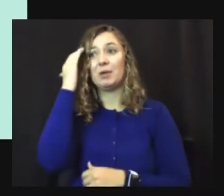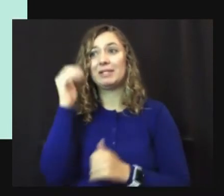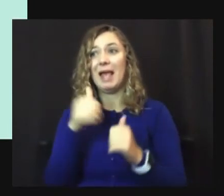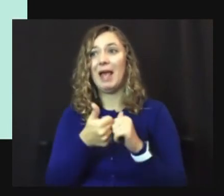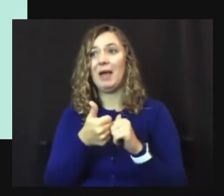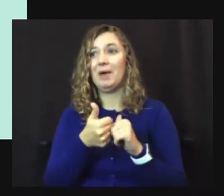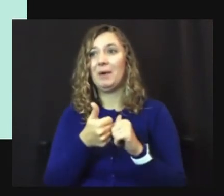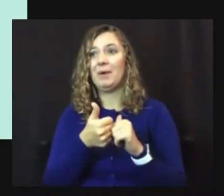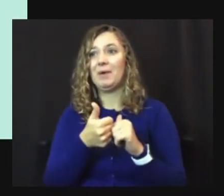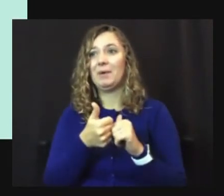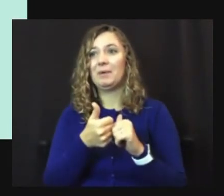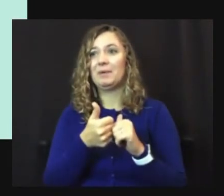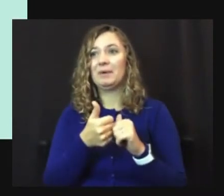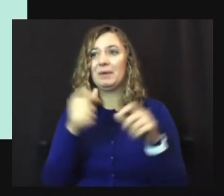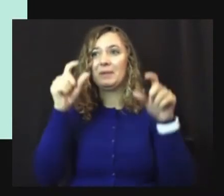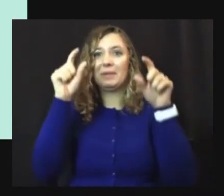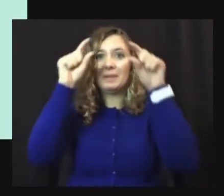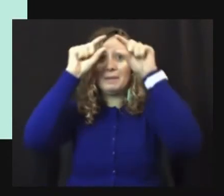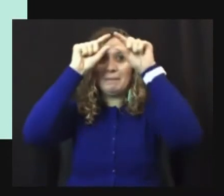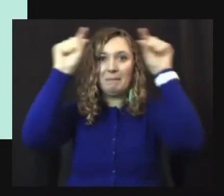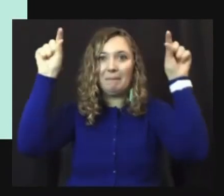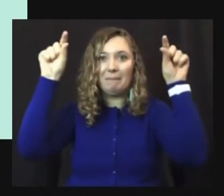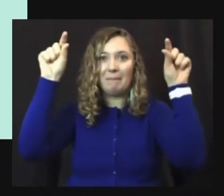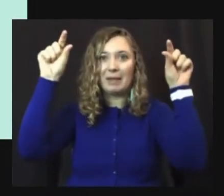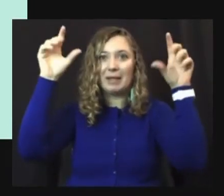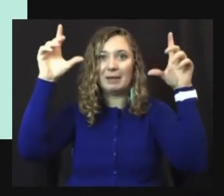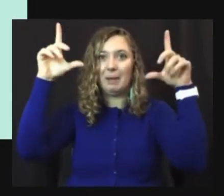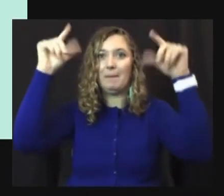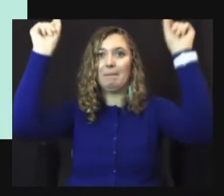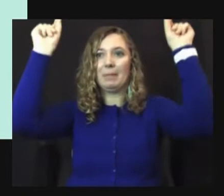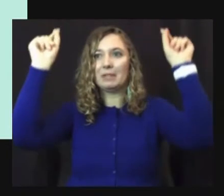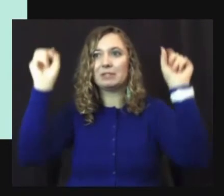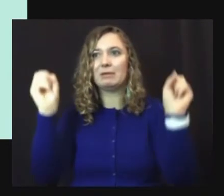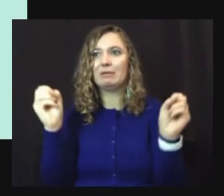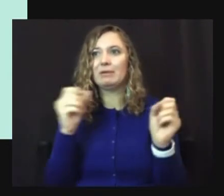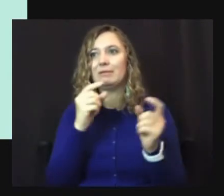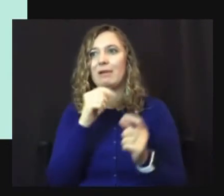State can let us know so you don't have to look at it.